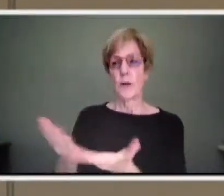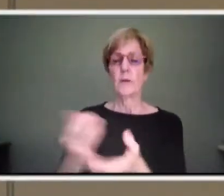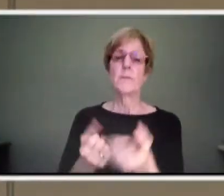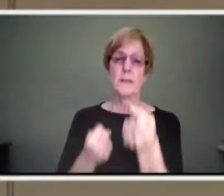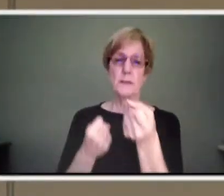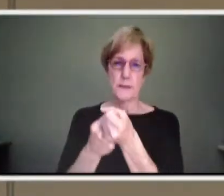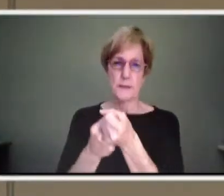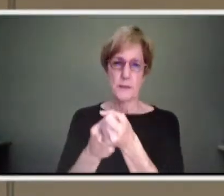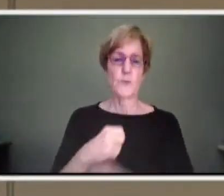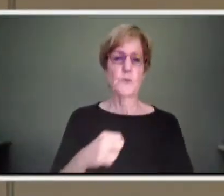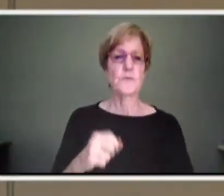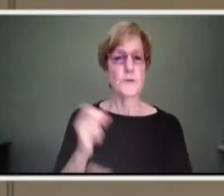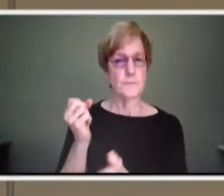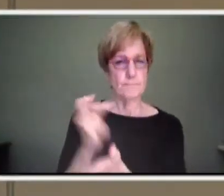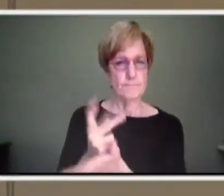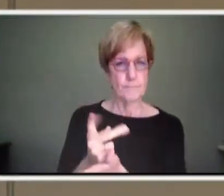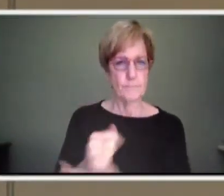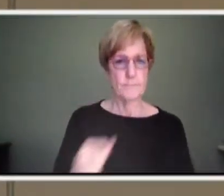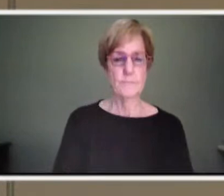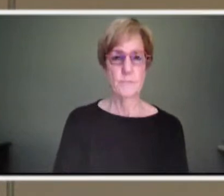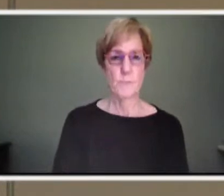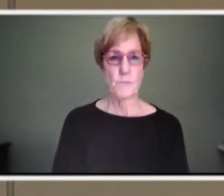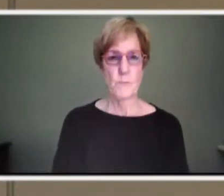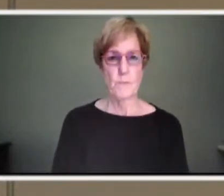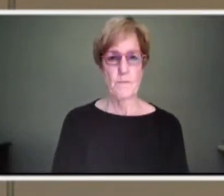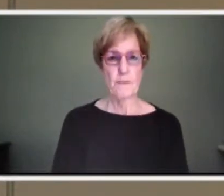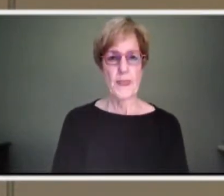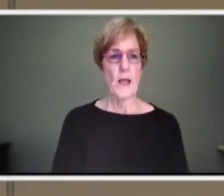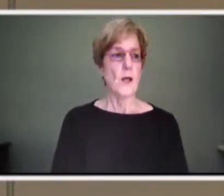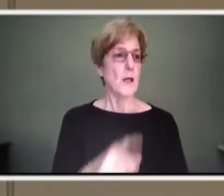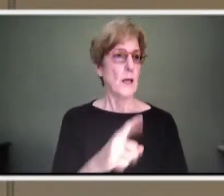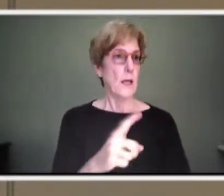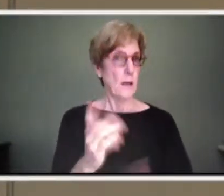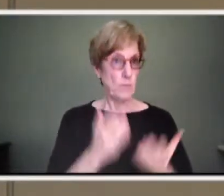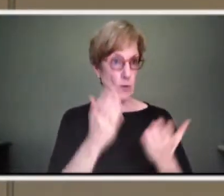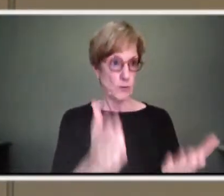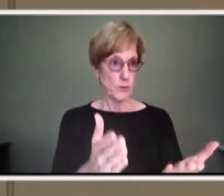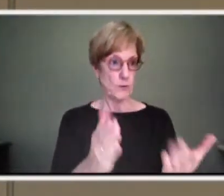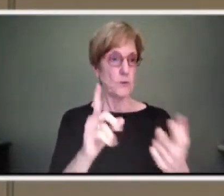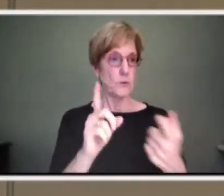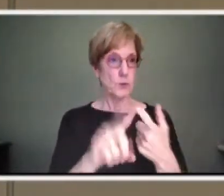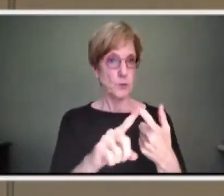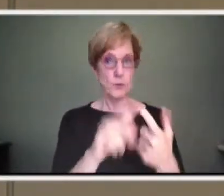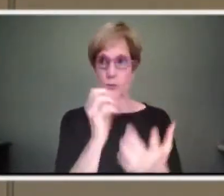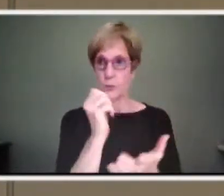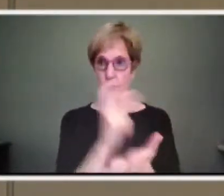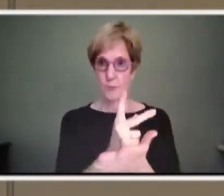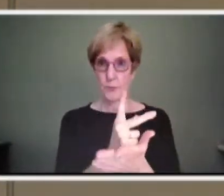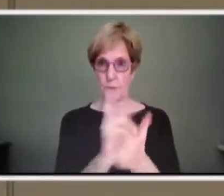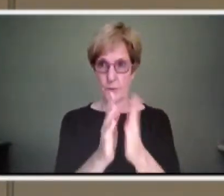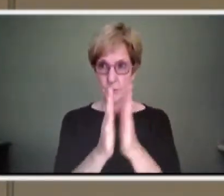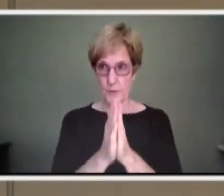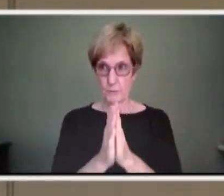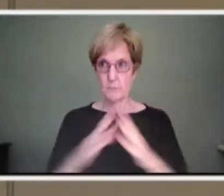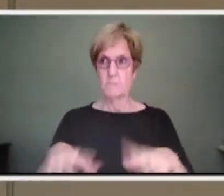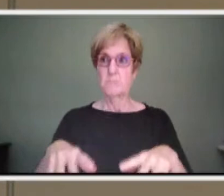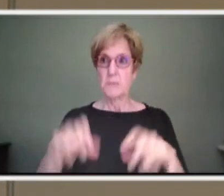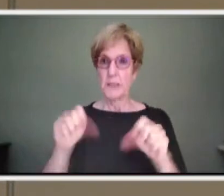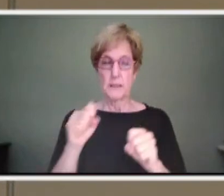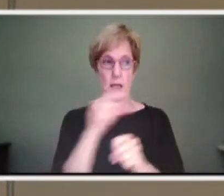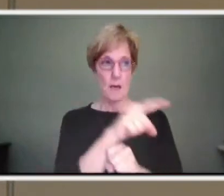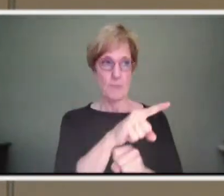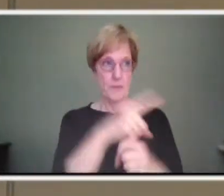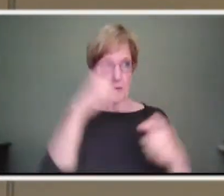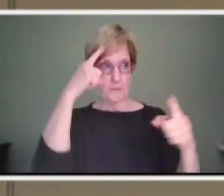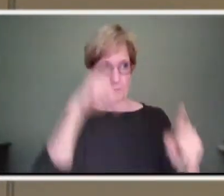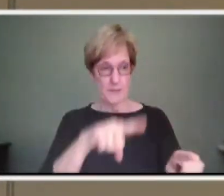Do I have a motion to approve the petition and adopt the zoning committee statement of consistency